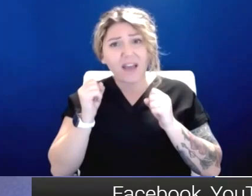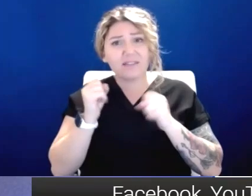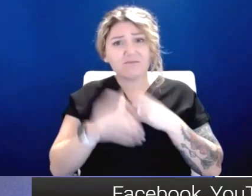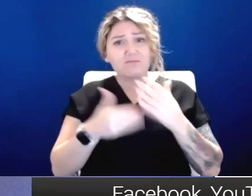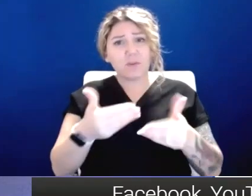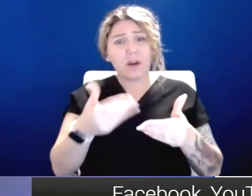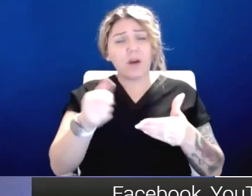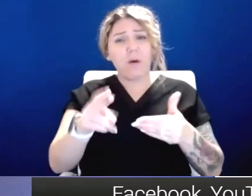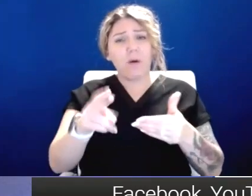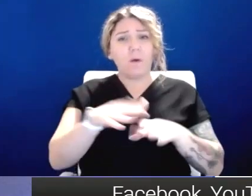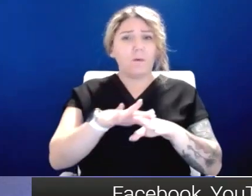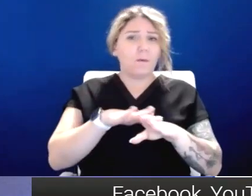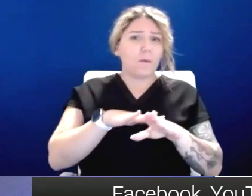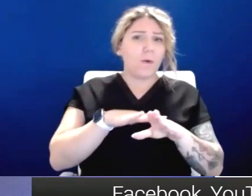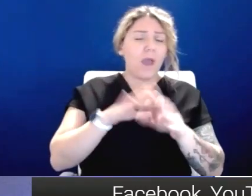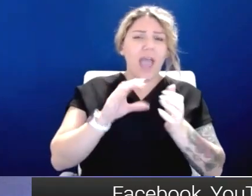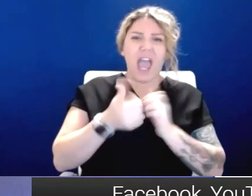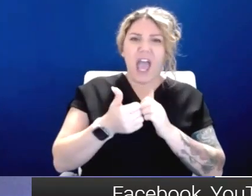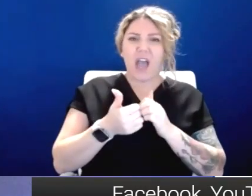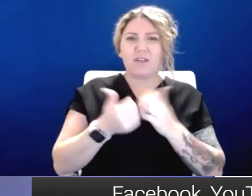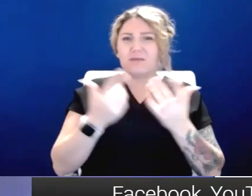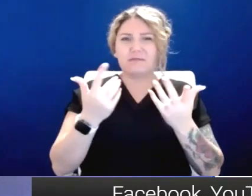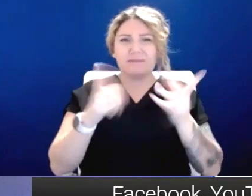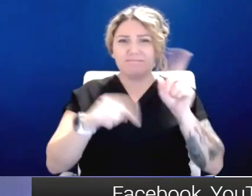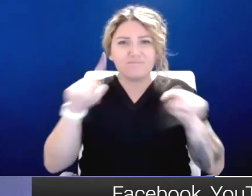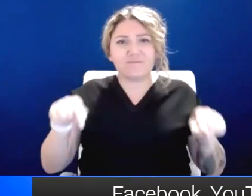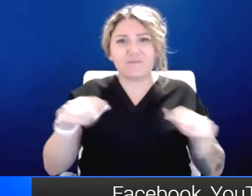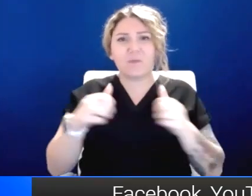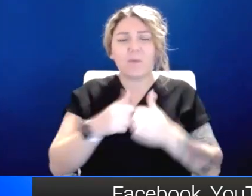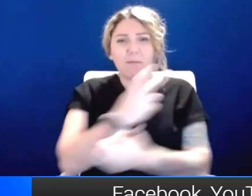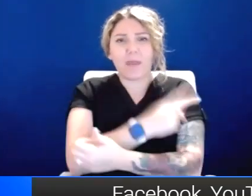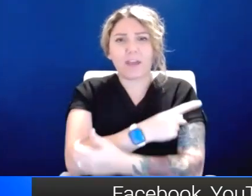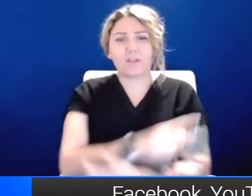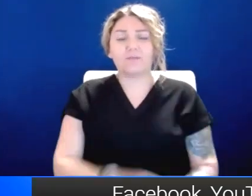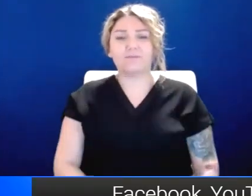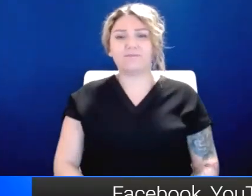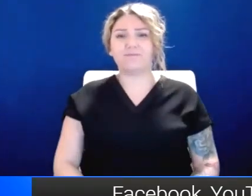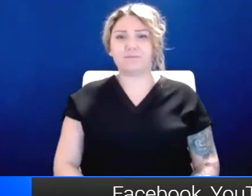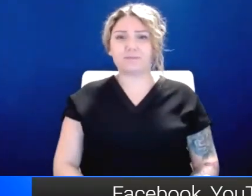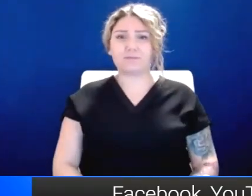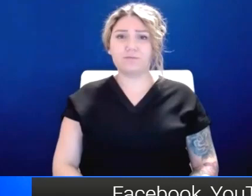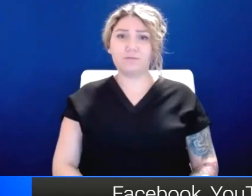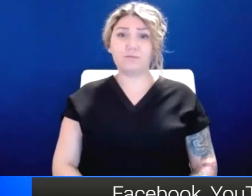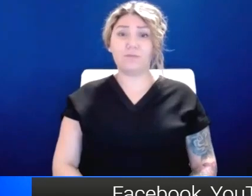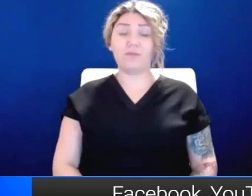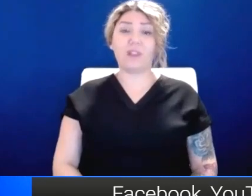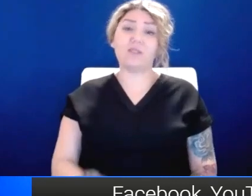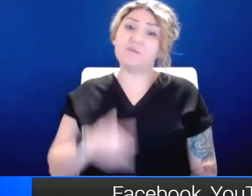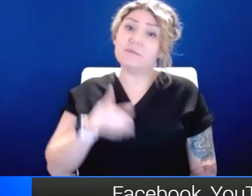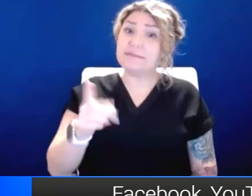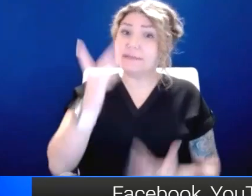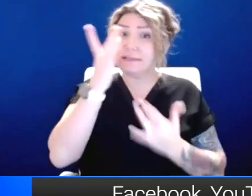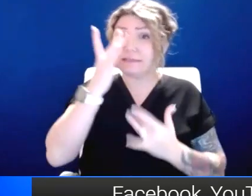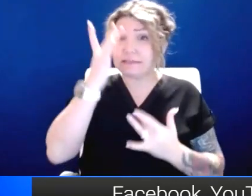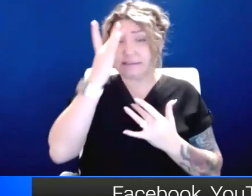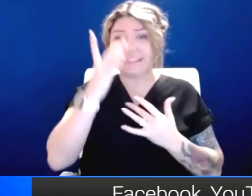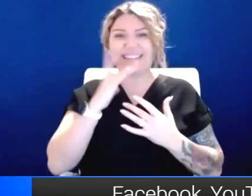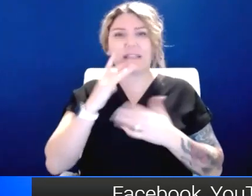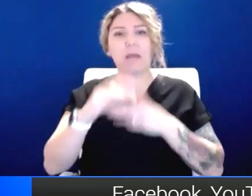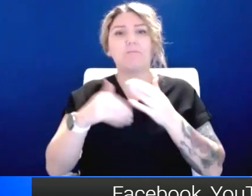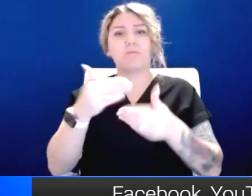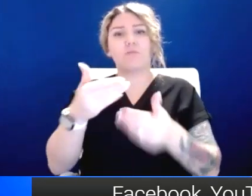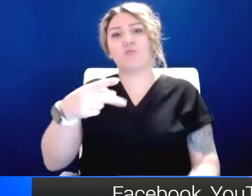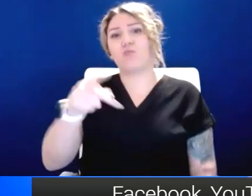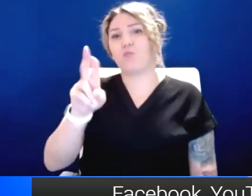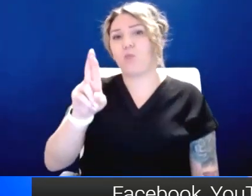makes people progress at different paces? Right. So Parkinson's disease, unfortunately, is a progressive disorder.